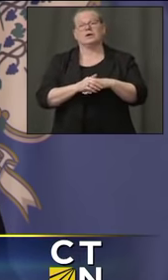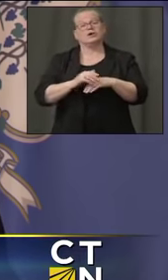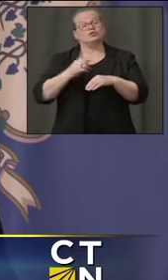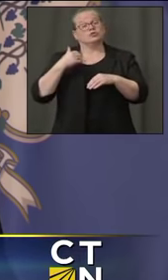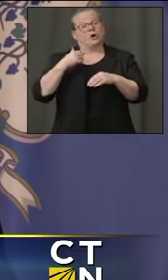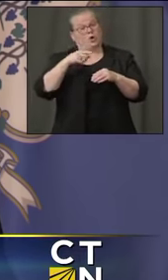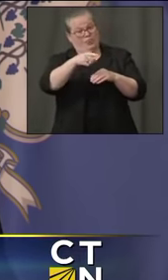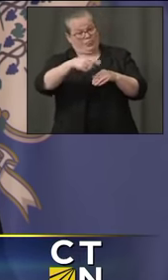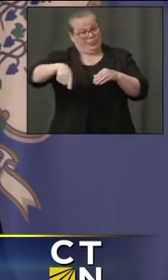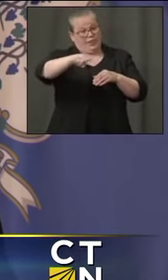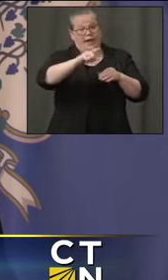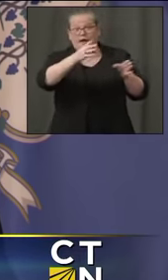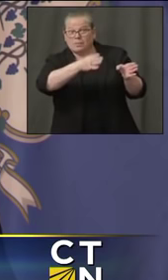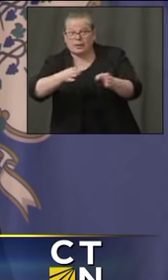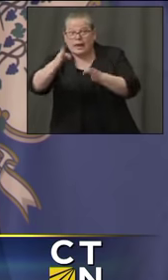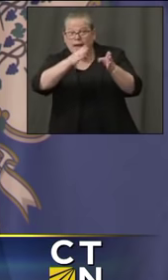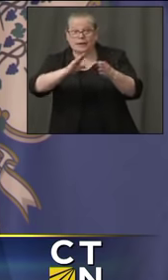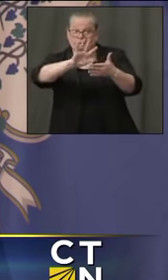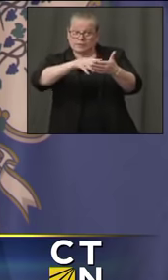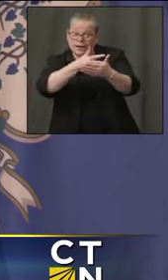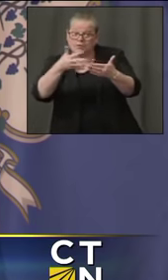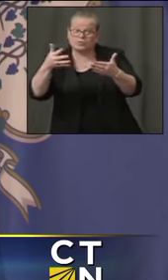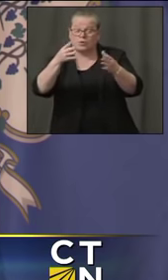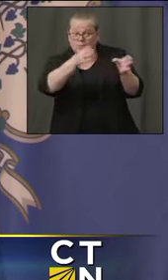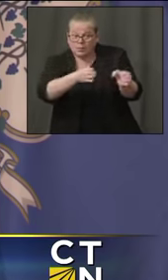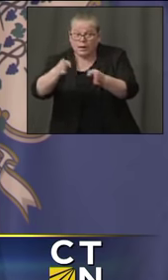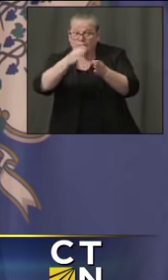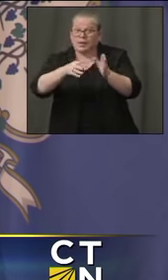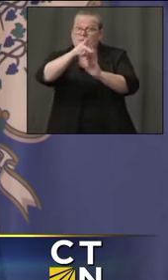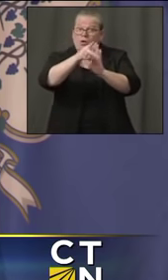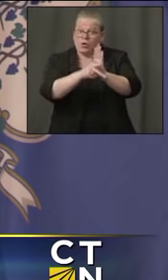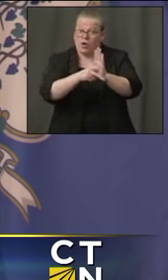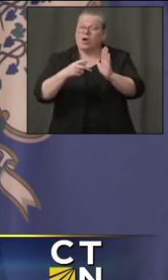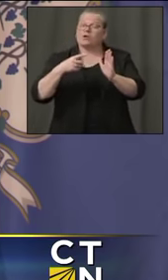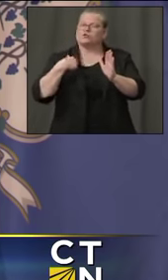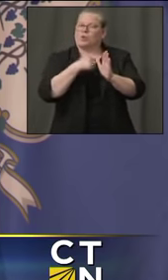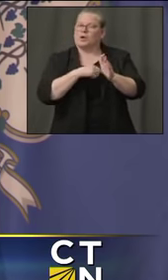the next 3 months, and BCG is going to help us get started there.